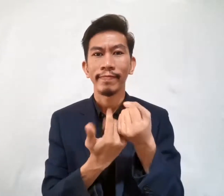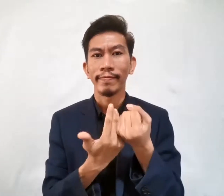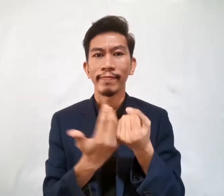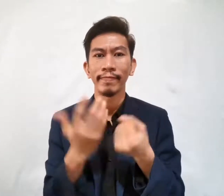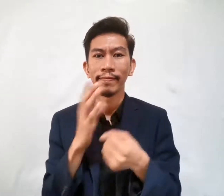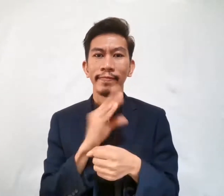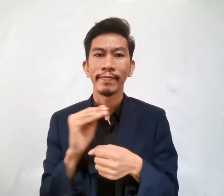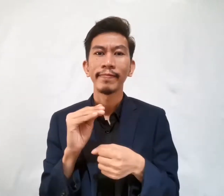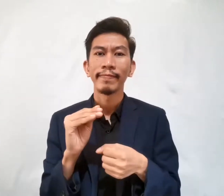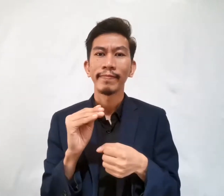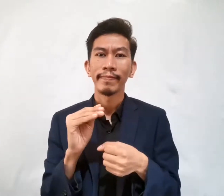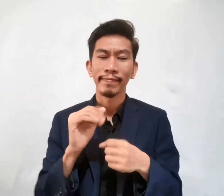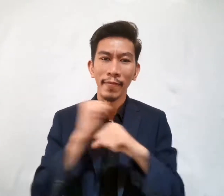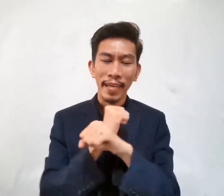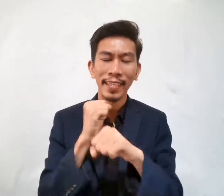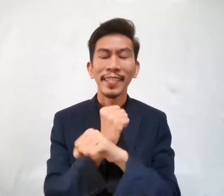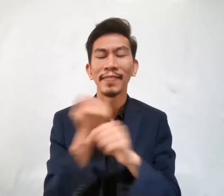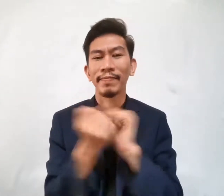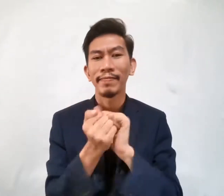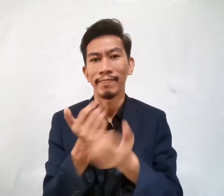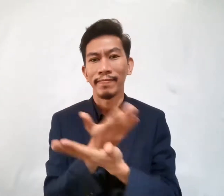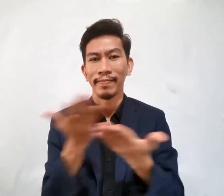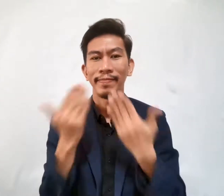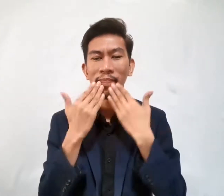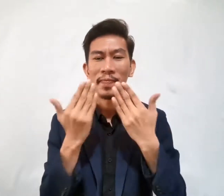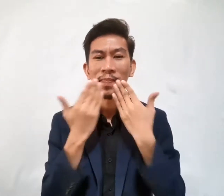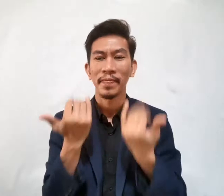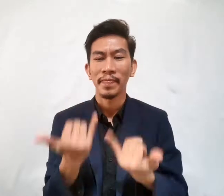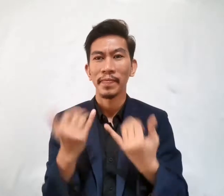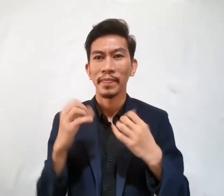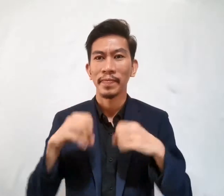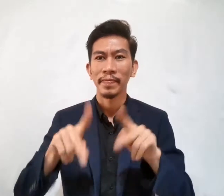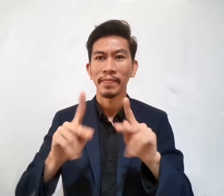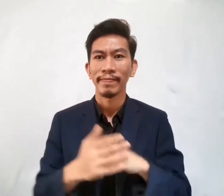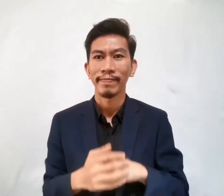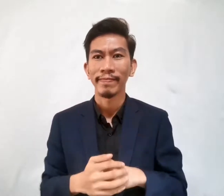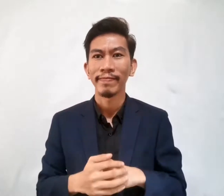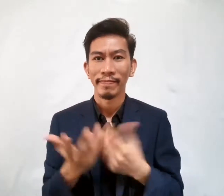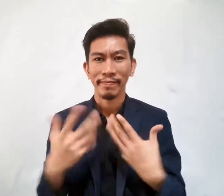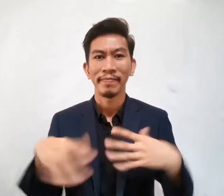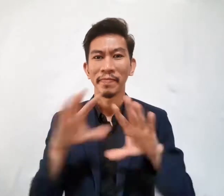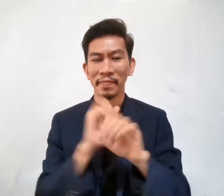to fight with you guys. And thank you very much for this opportunity. That's all. Thank you.